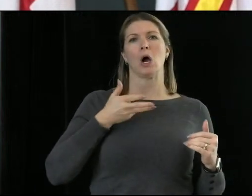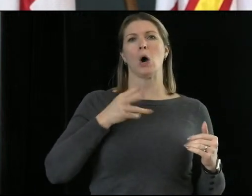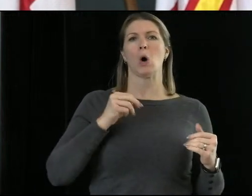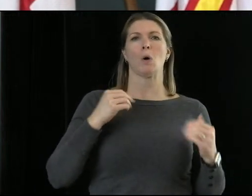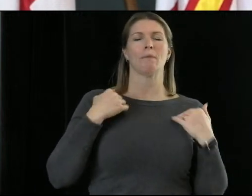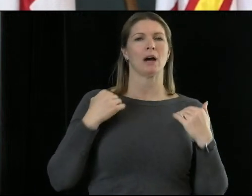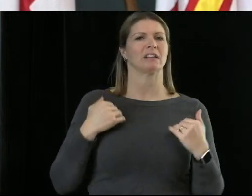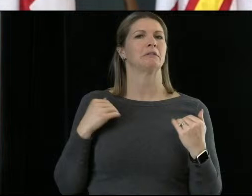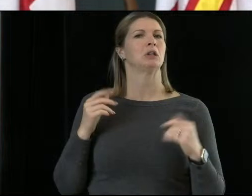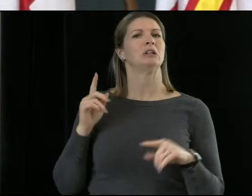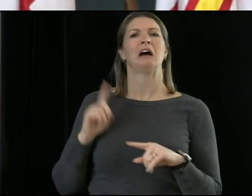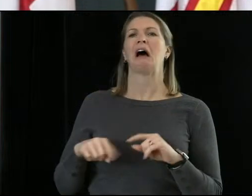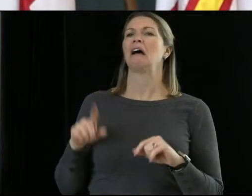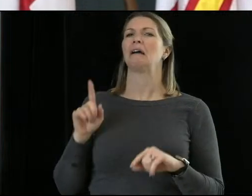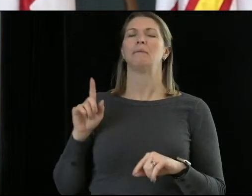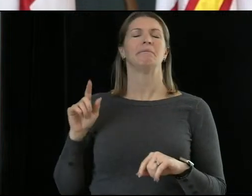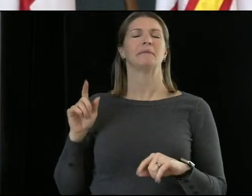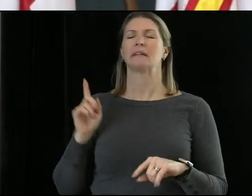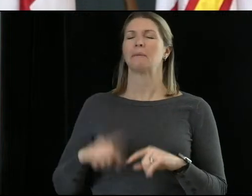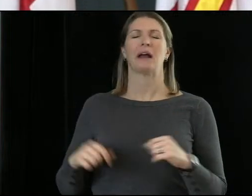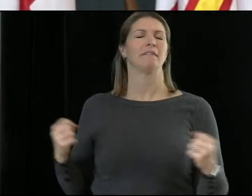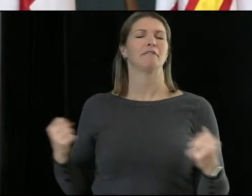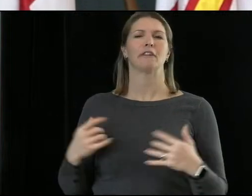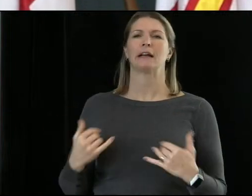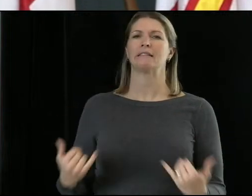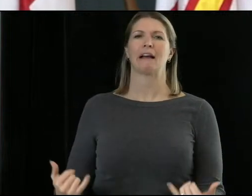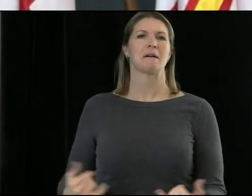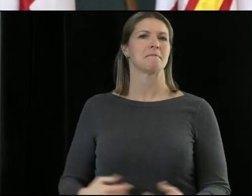unshakable. I'm not afraid anymore.